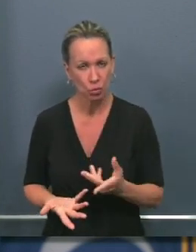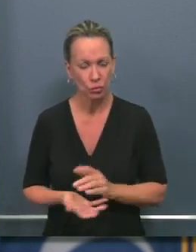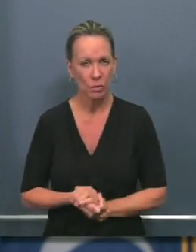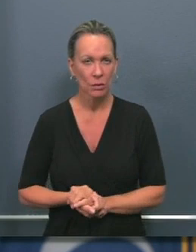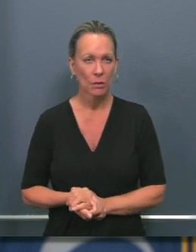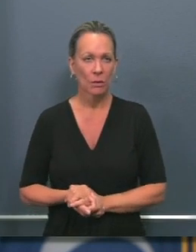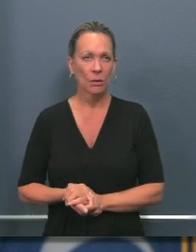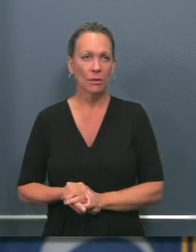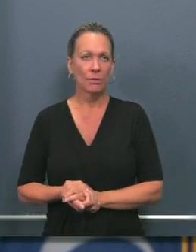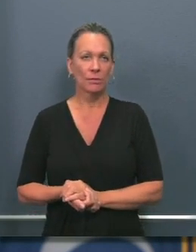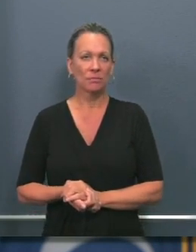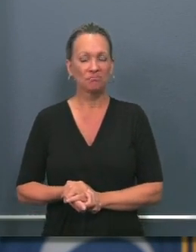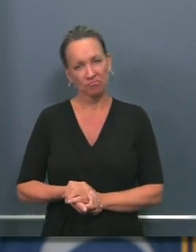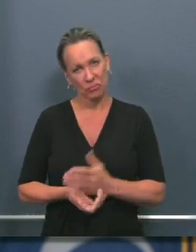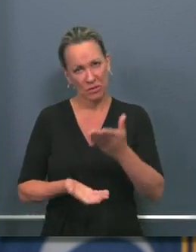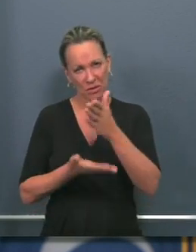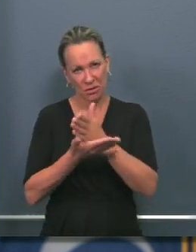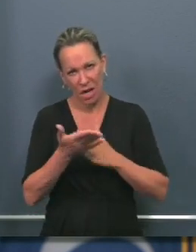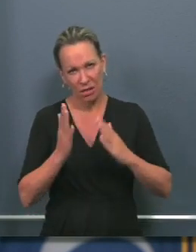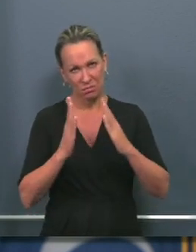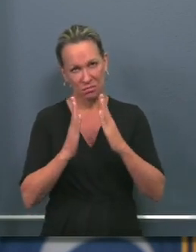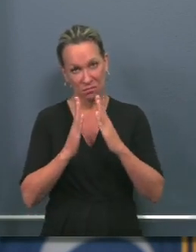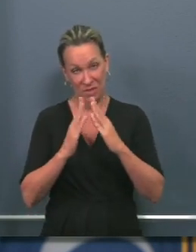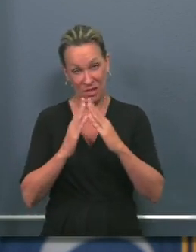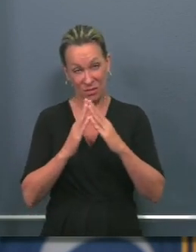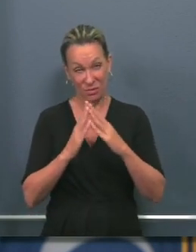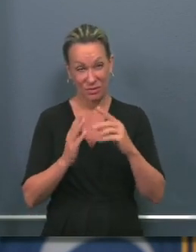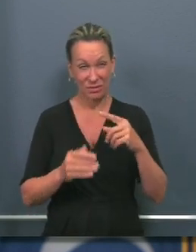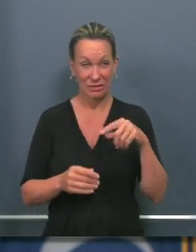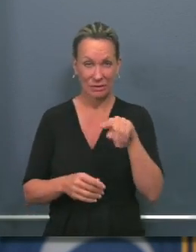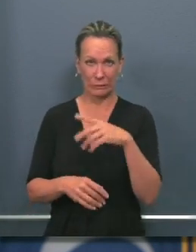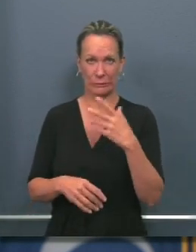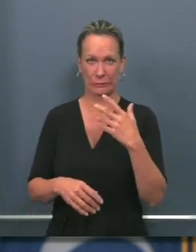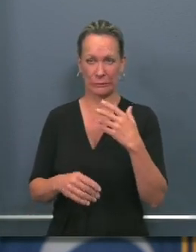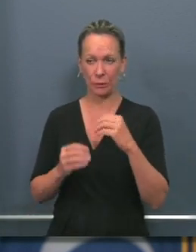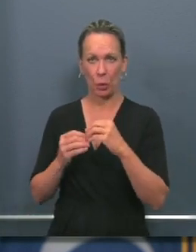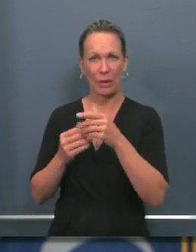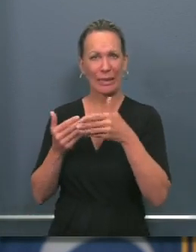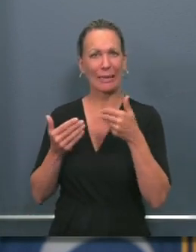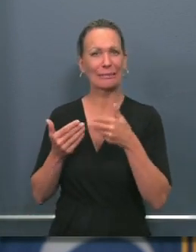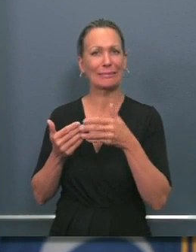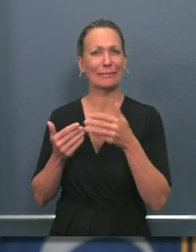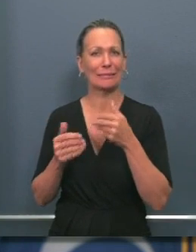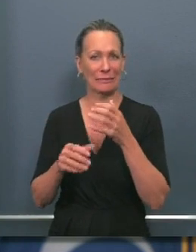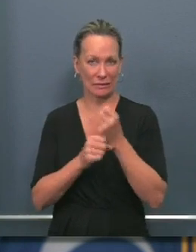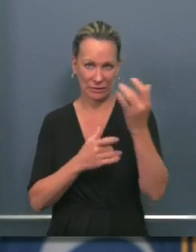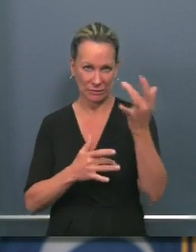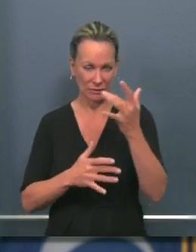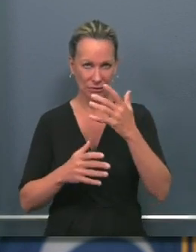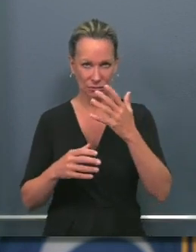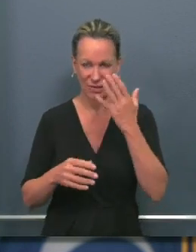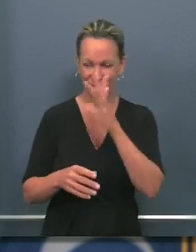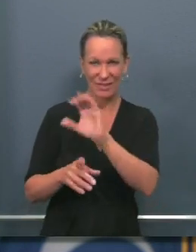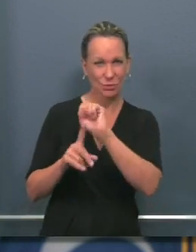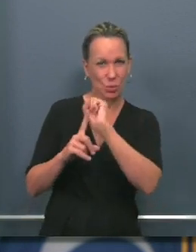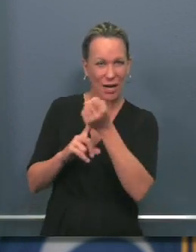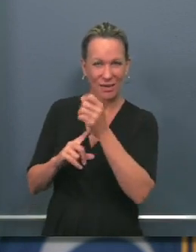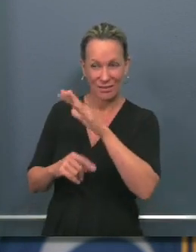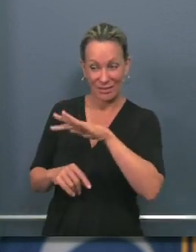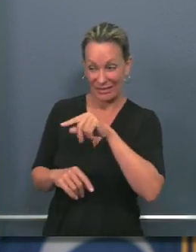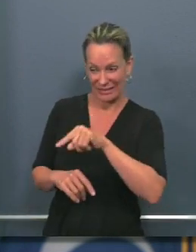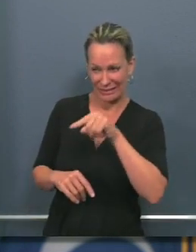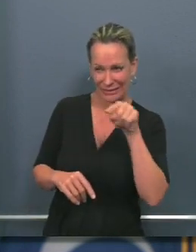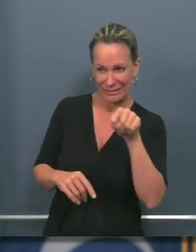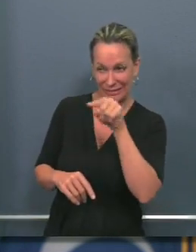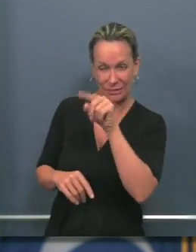some communities in the state that are vulnerable to modest increase in caseload, meaning some of the rural